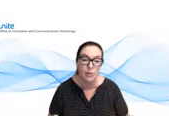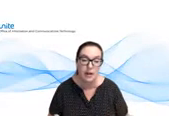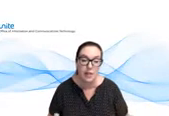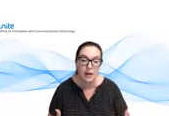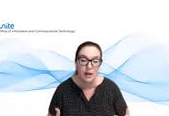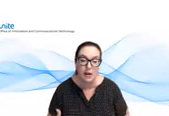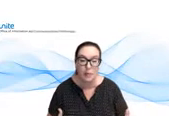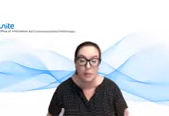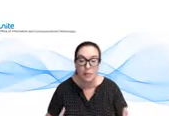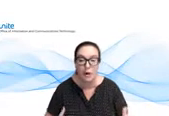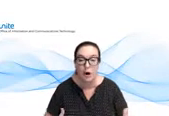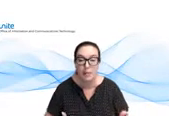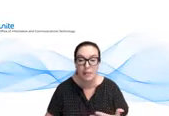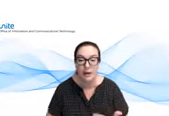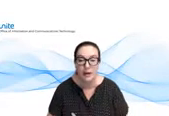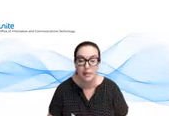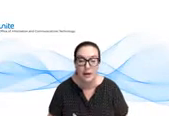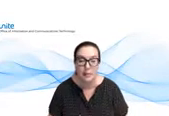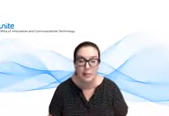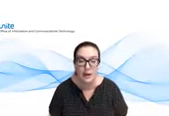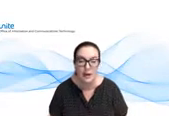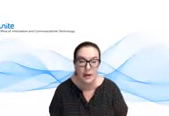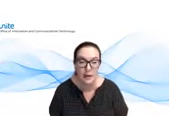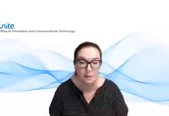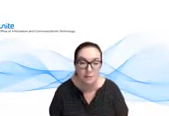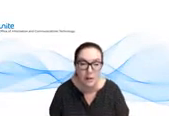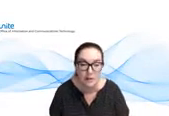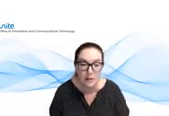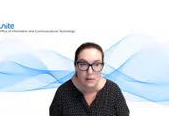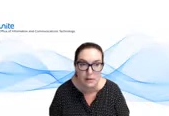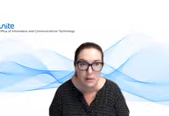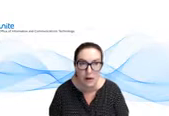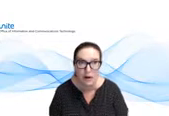that we've struggled with regarding bringing side-by-side